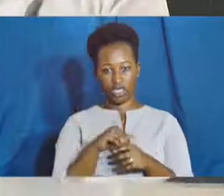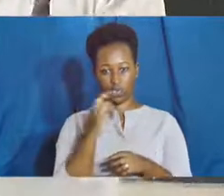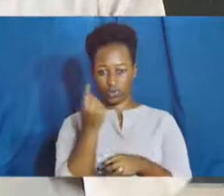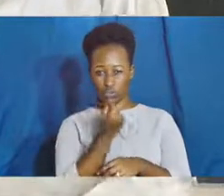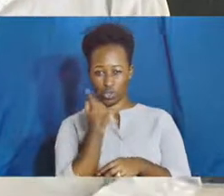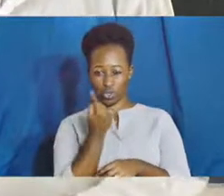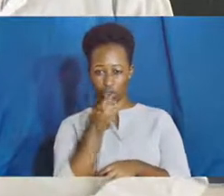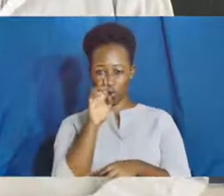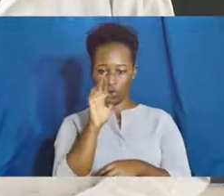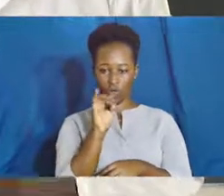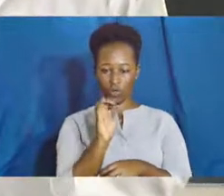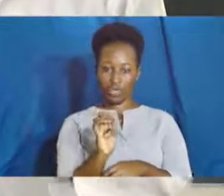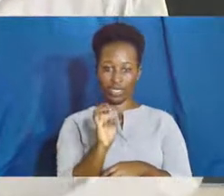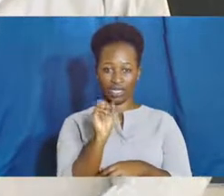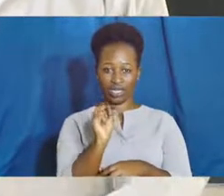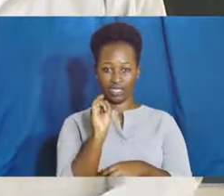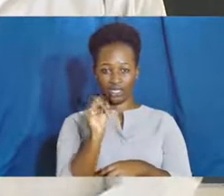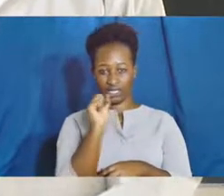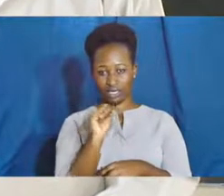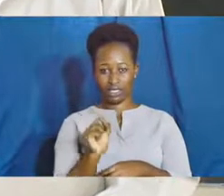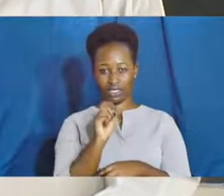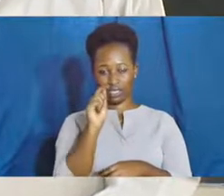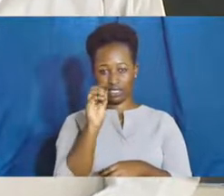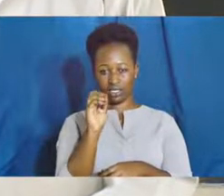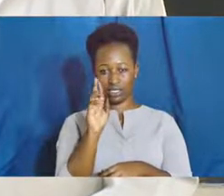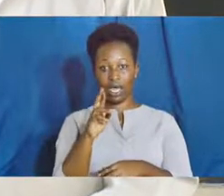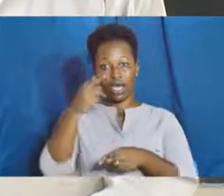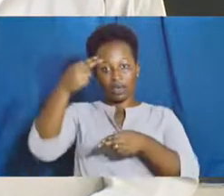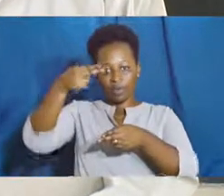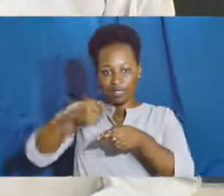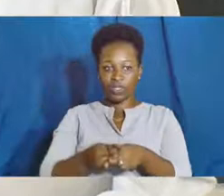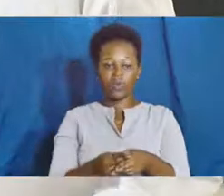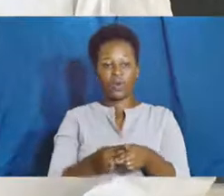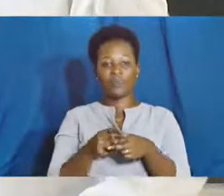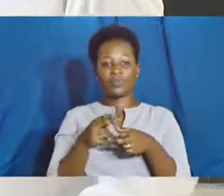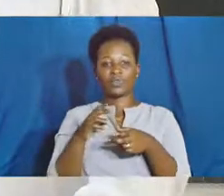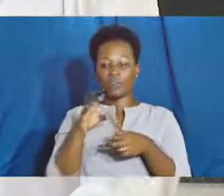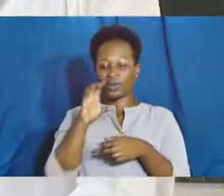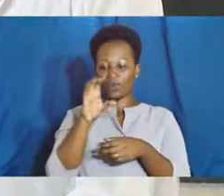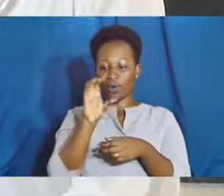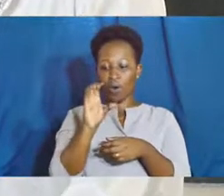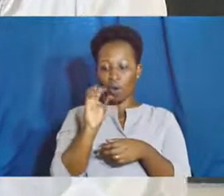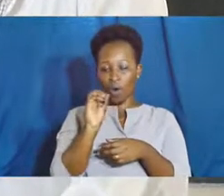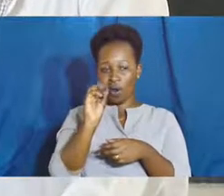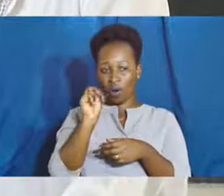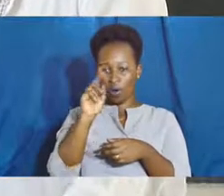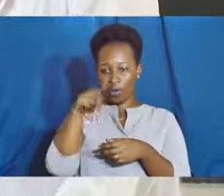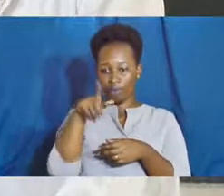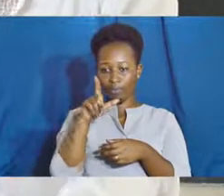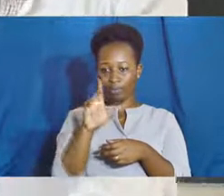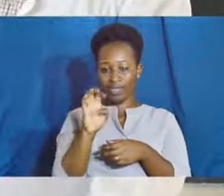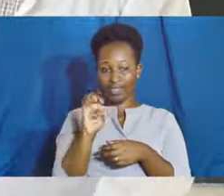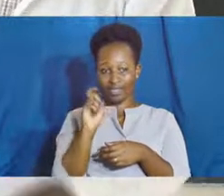resistor, then we have what we call complex circuit. So this is the answer for this question number